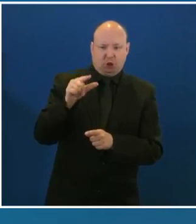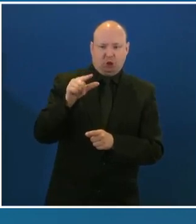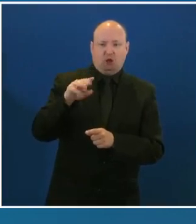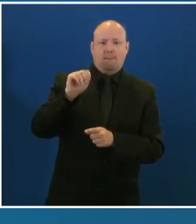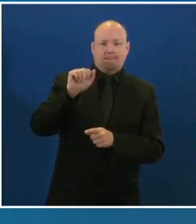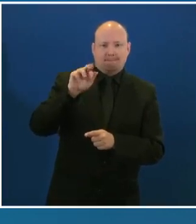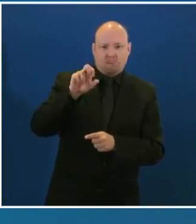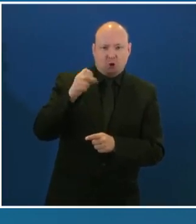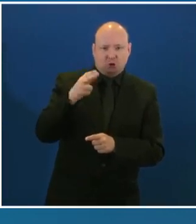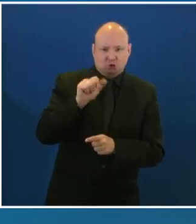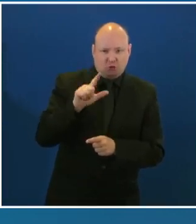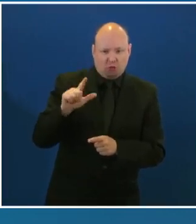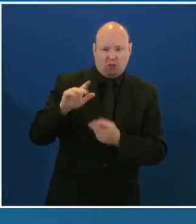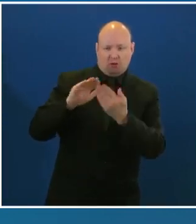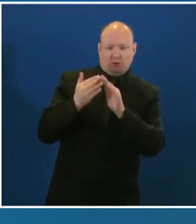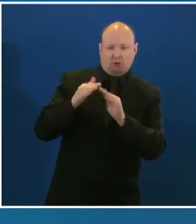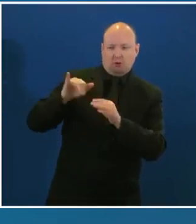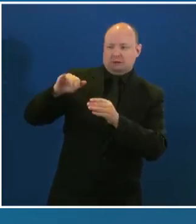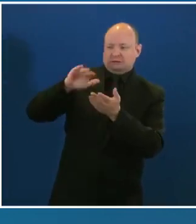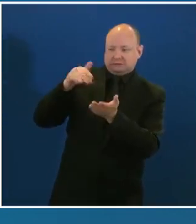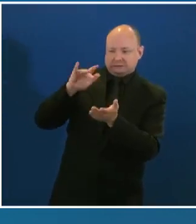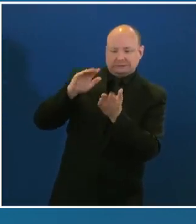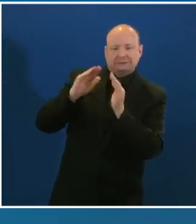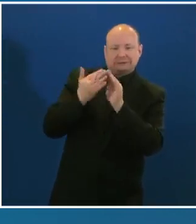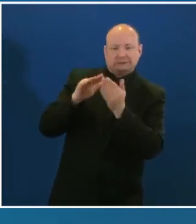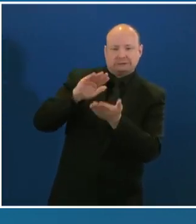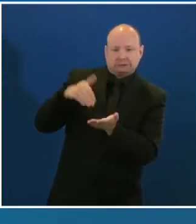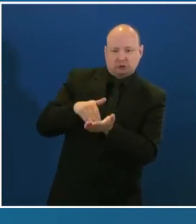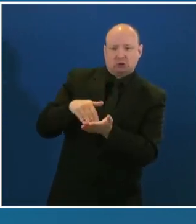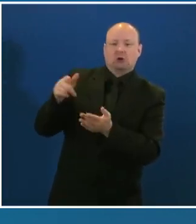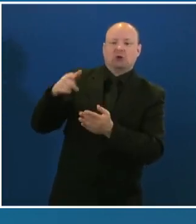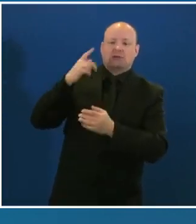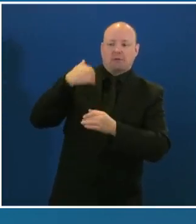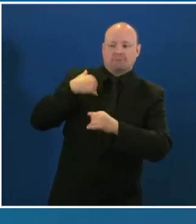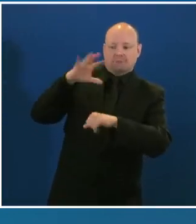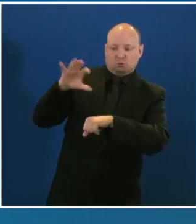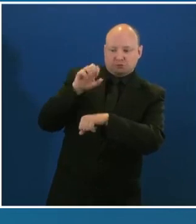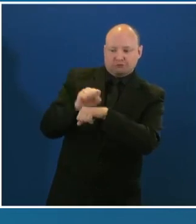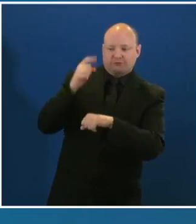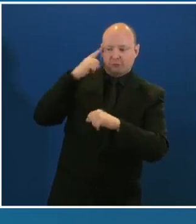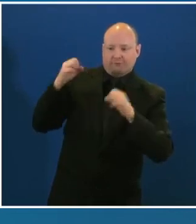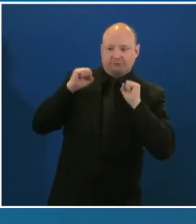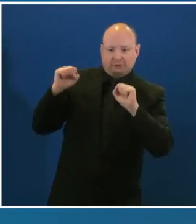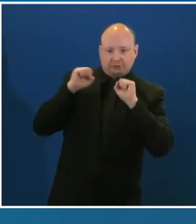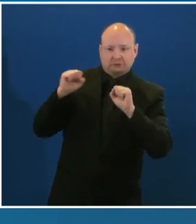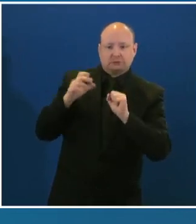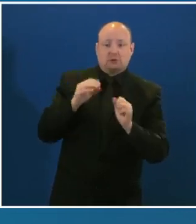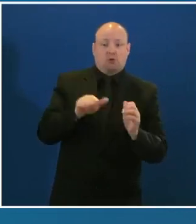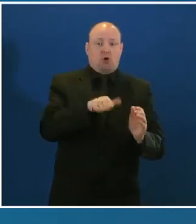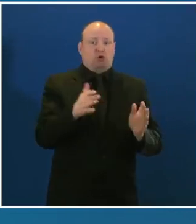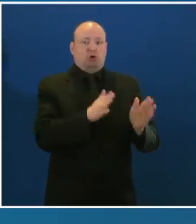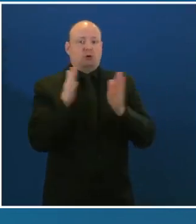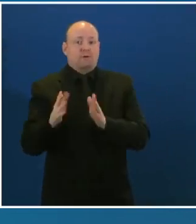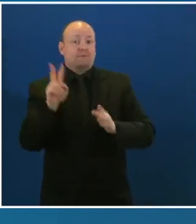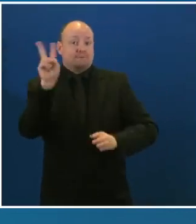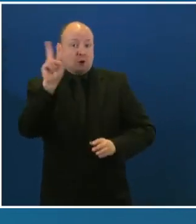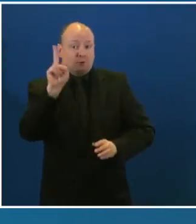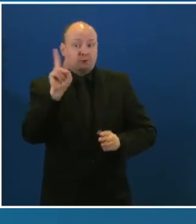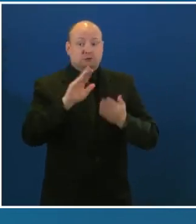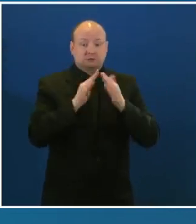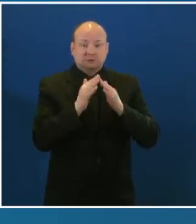fitness reservations. City of Vancouver Community Gardens will open on April